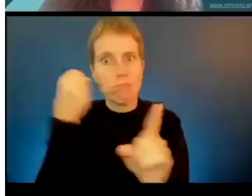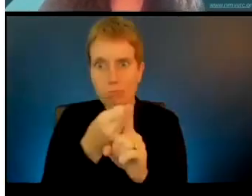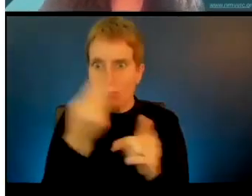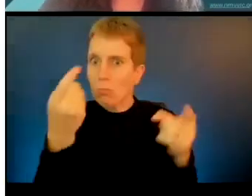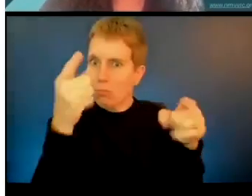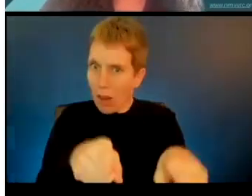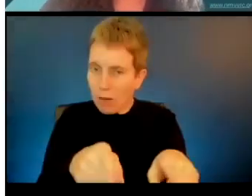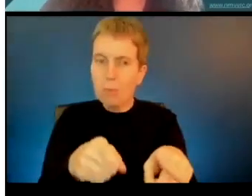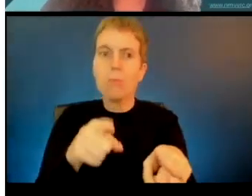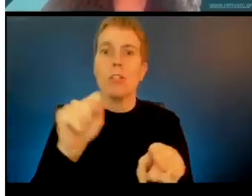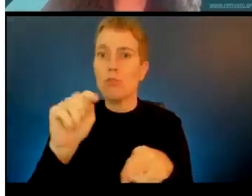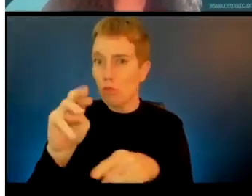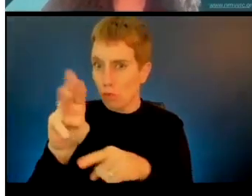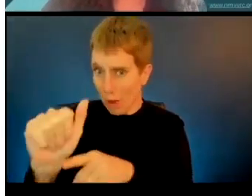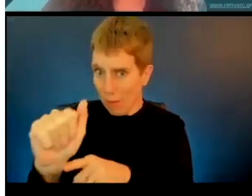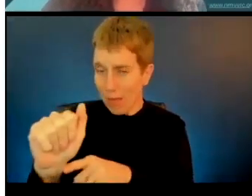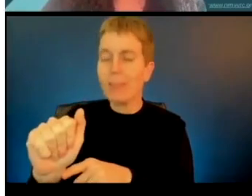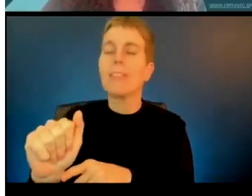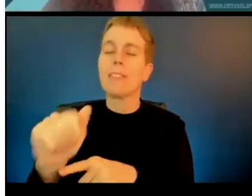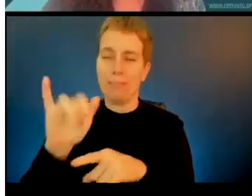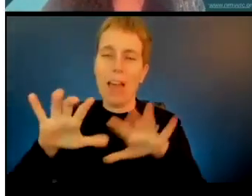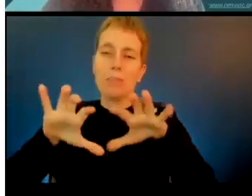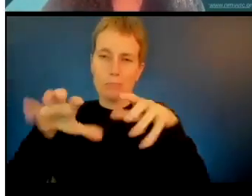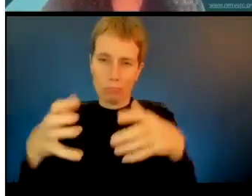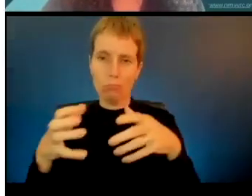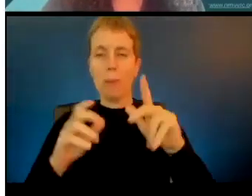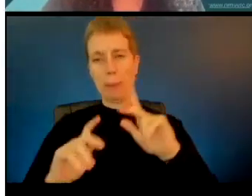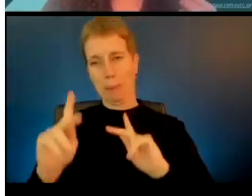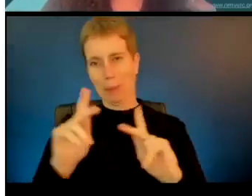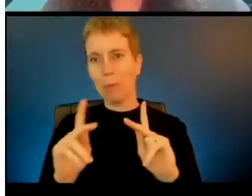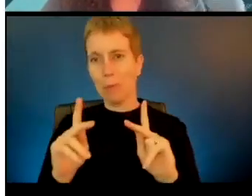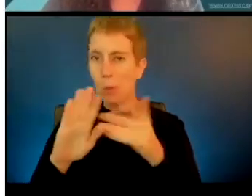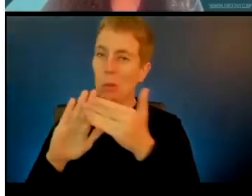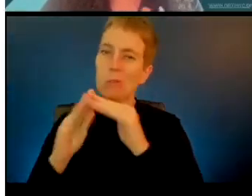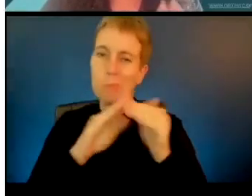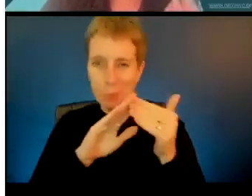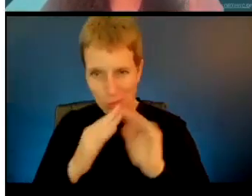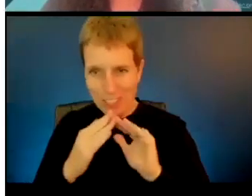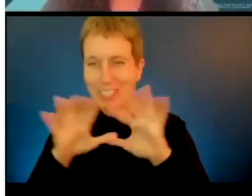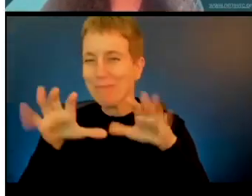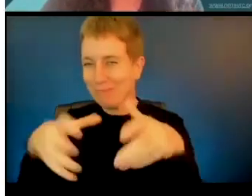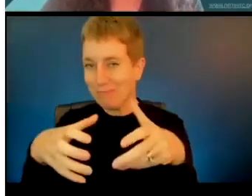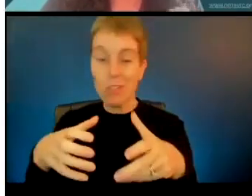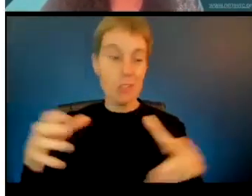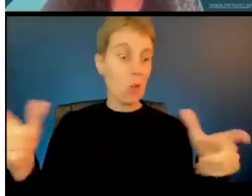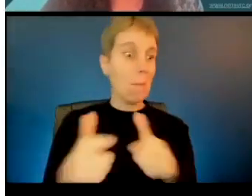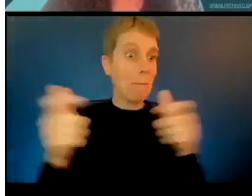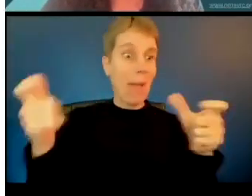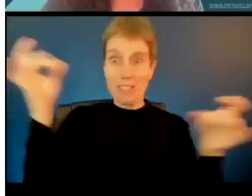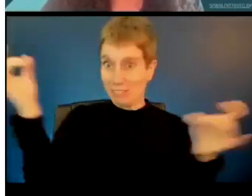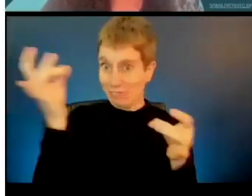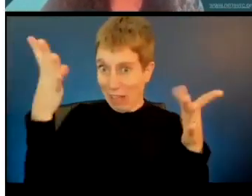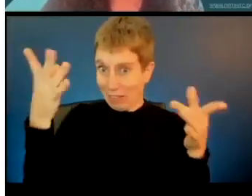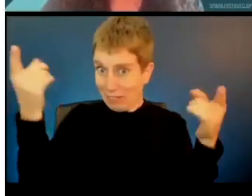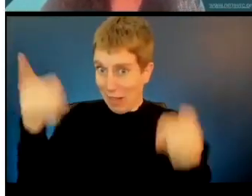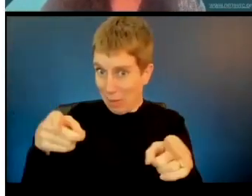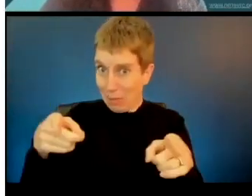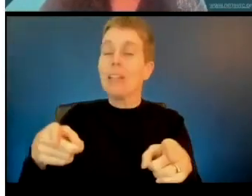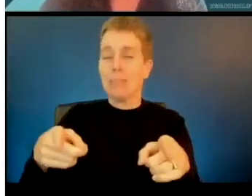mass violence is a collective trauma because when it occurs to an entire community.